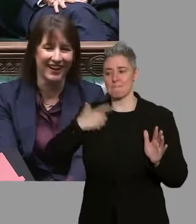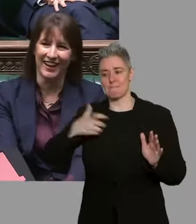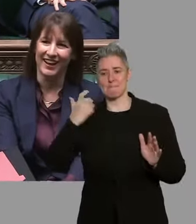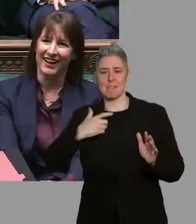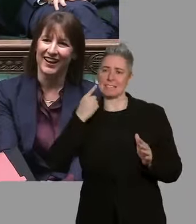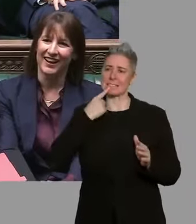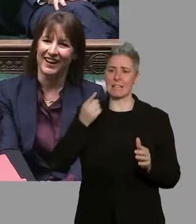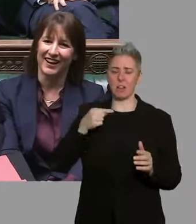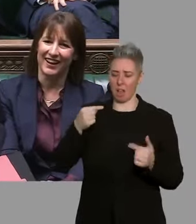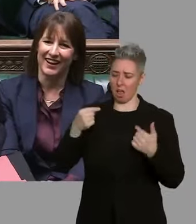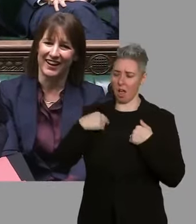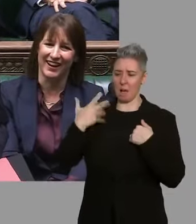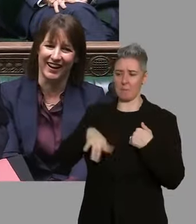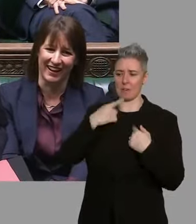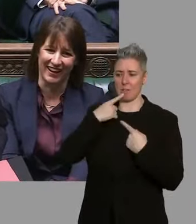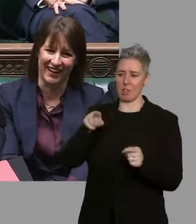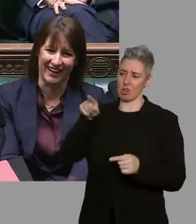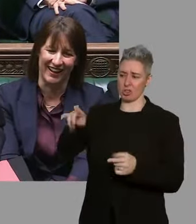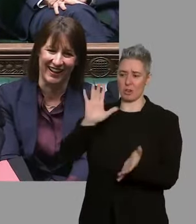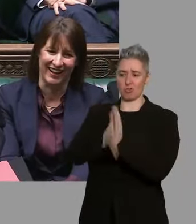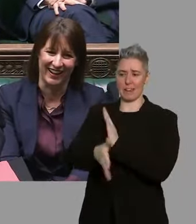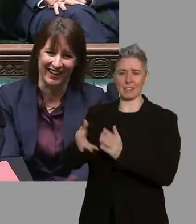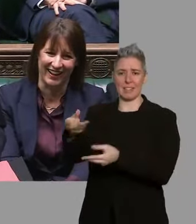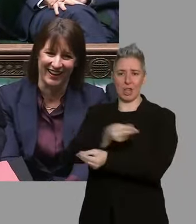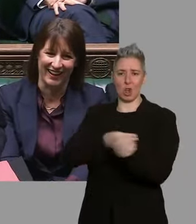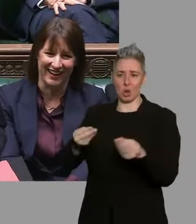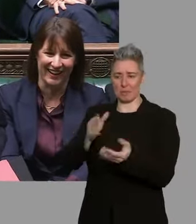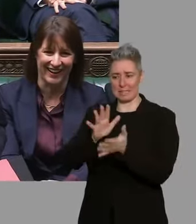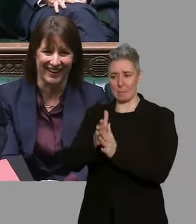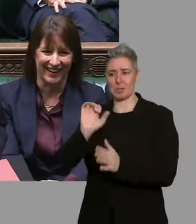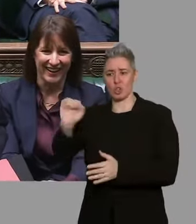crashing the economy that damaged her reputation.